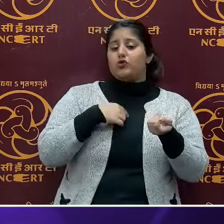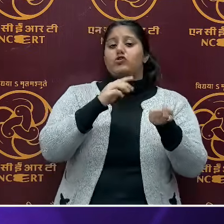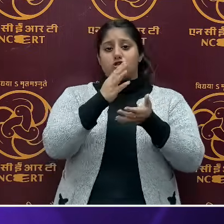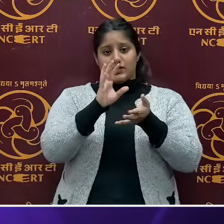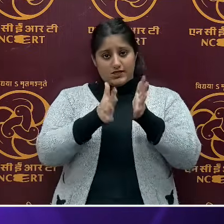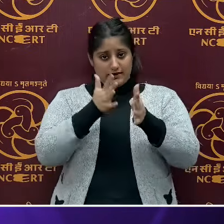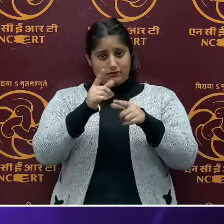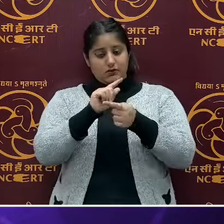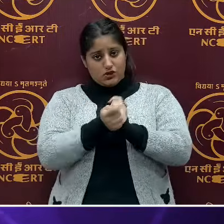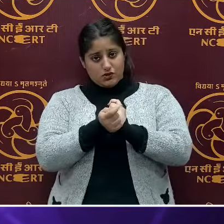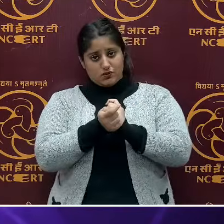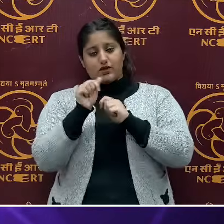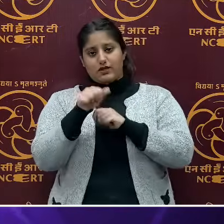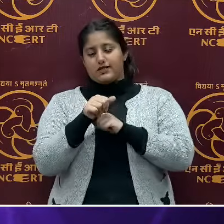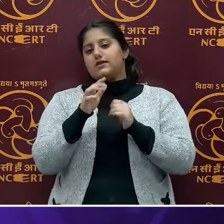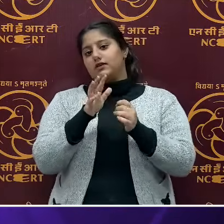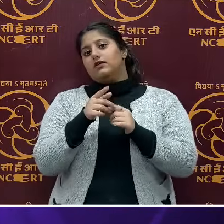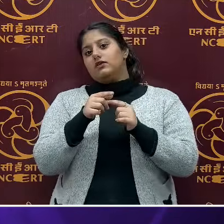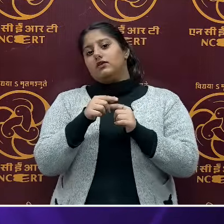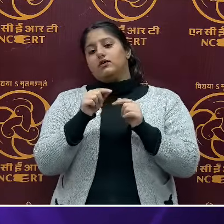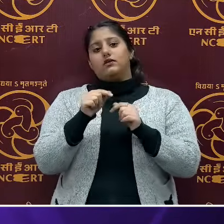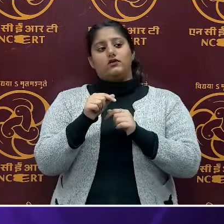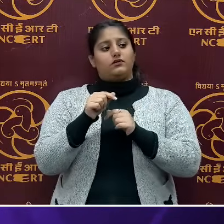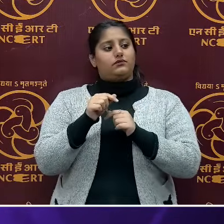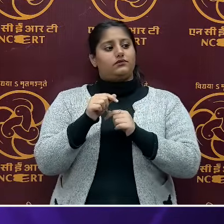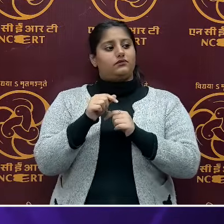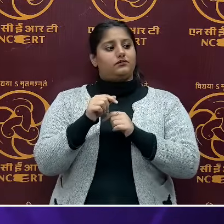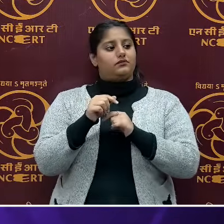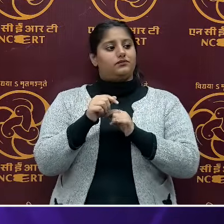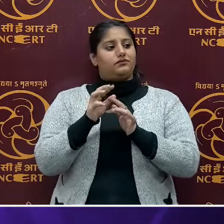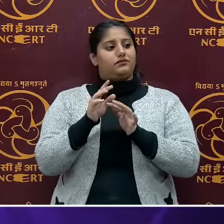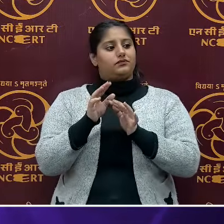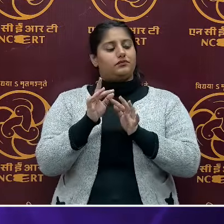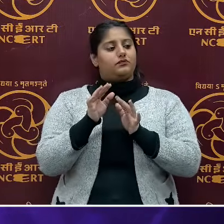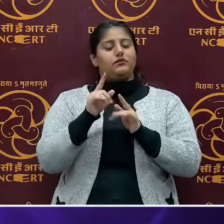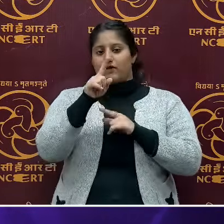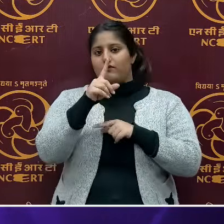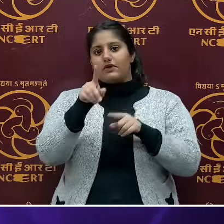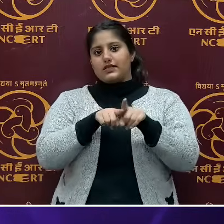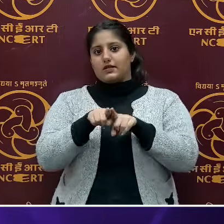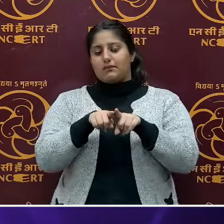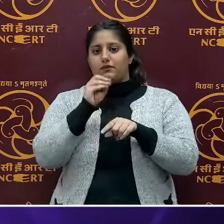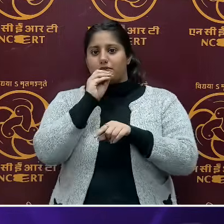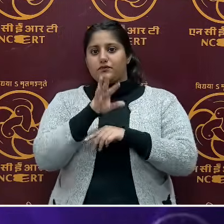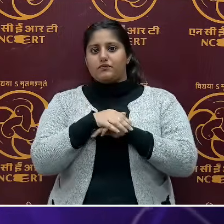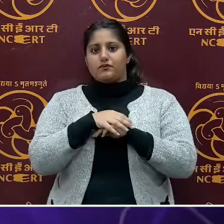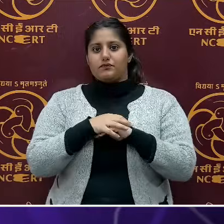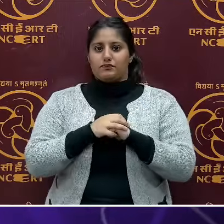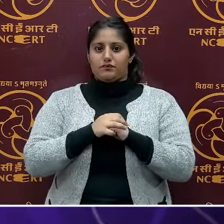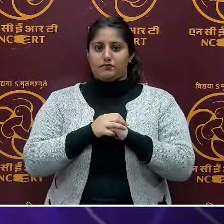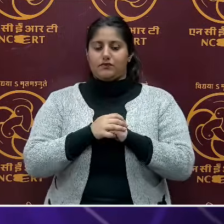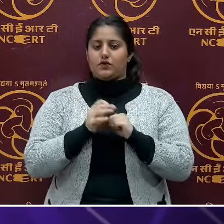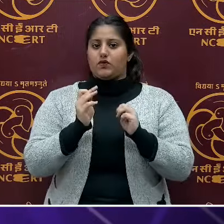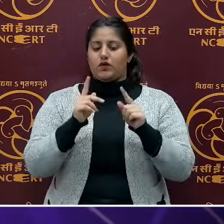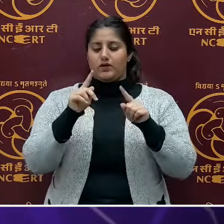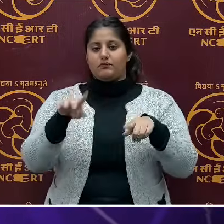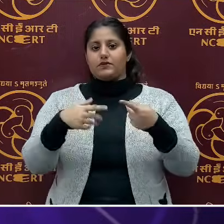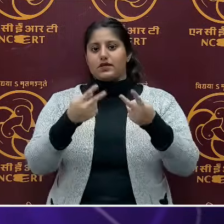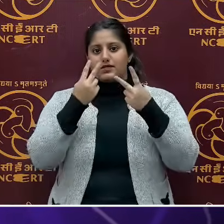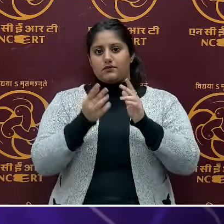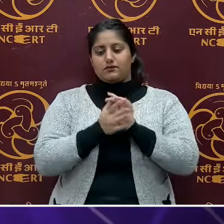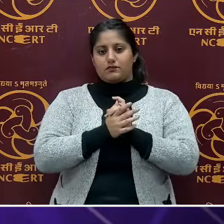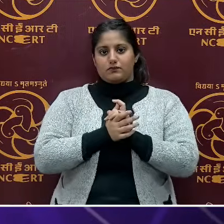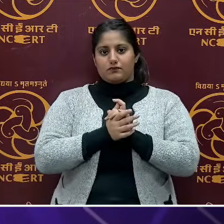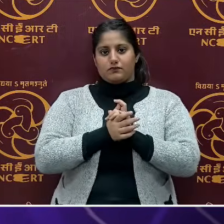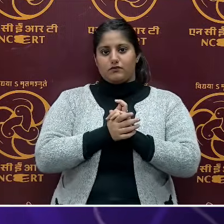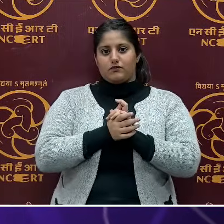going to change the sign. For that, we are going to just have one example with us. Sure. Okay, next one.